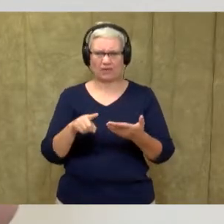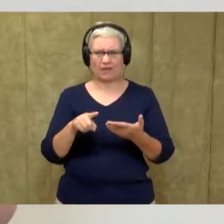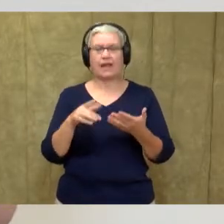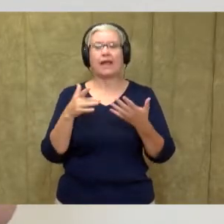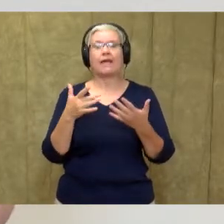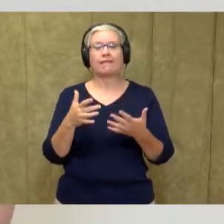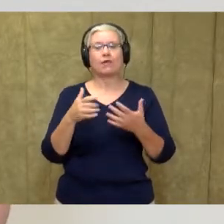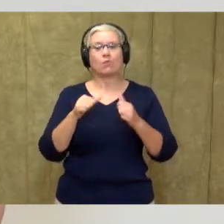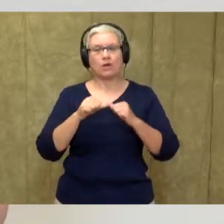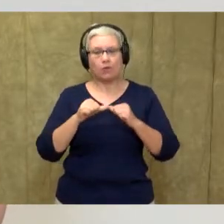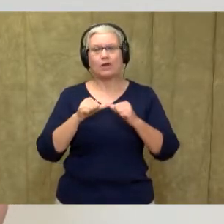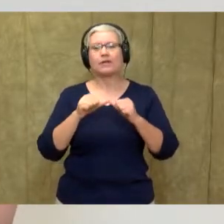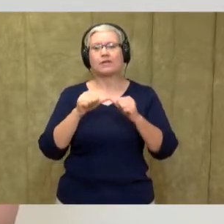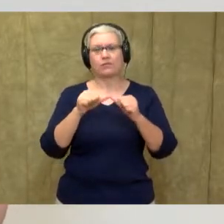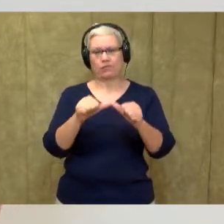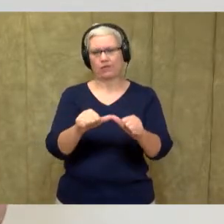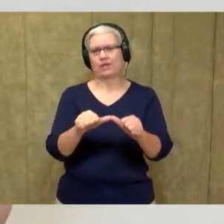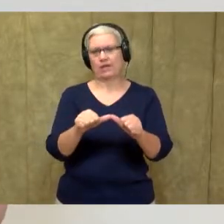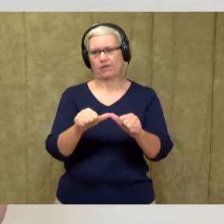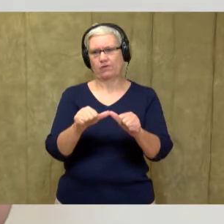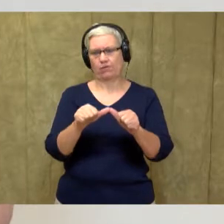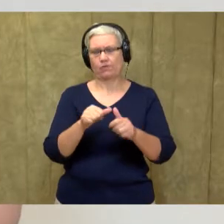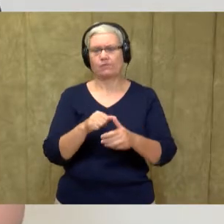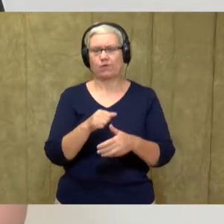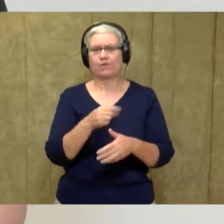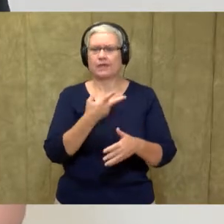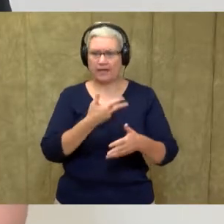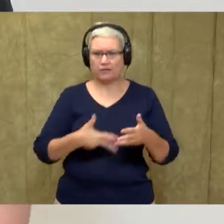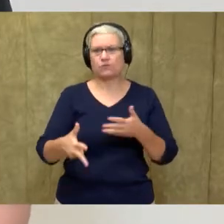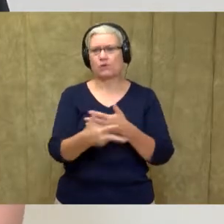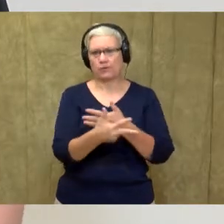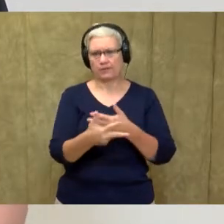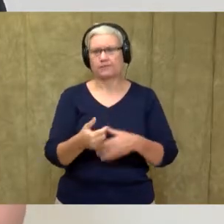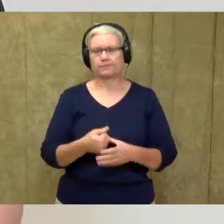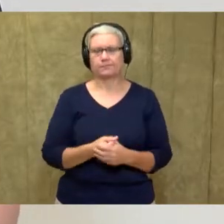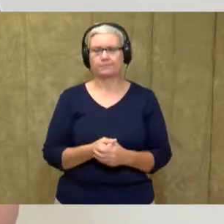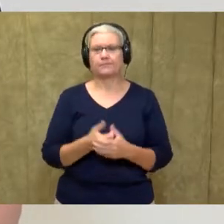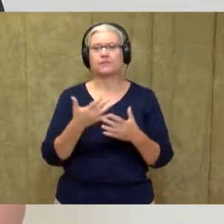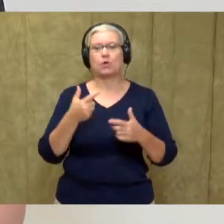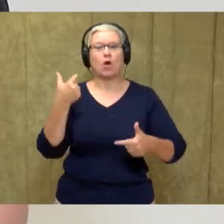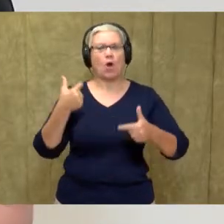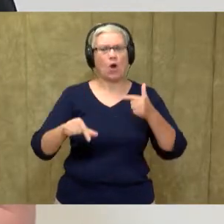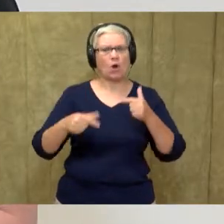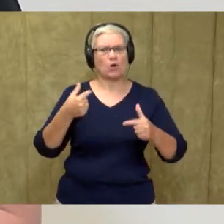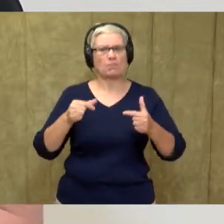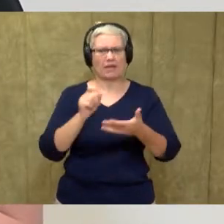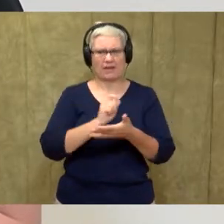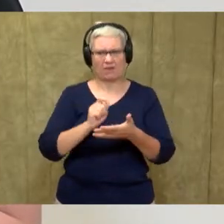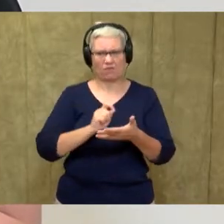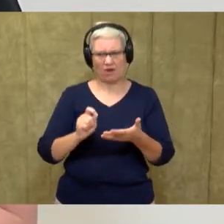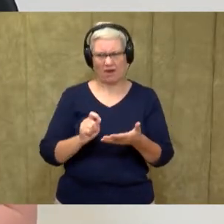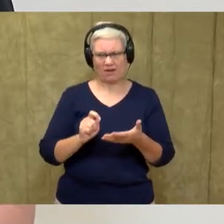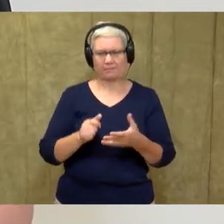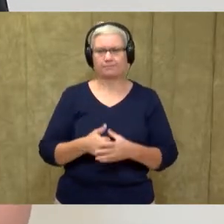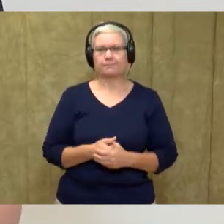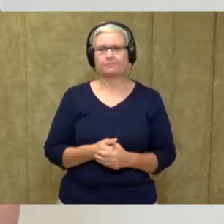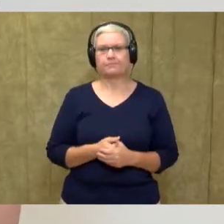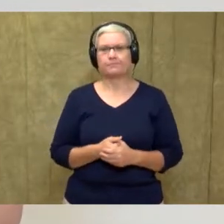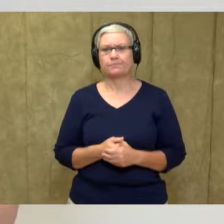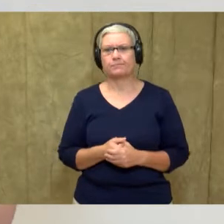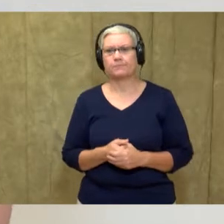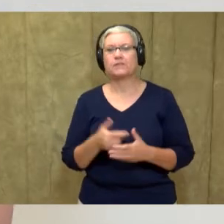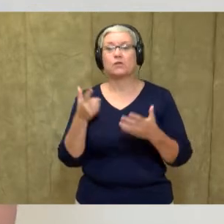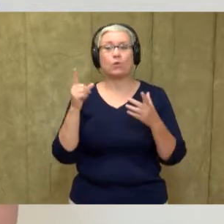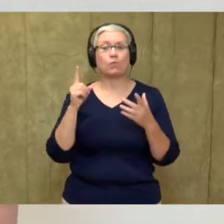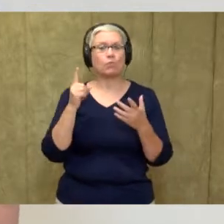of this school quarter. We'll be dealing with argumentative writing. So what we're going to be